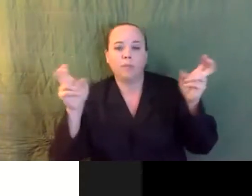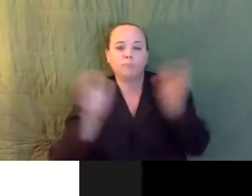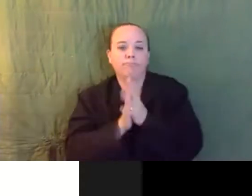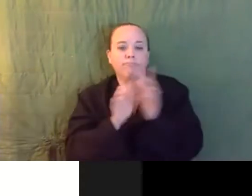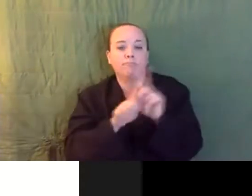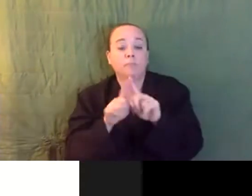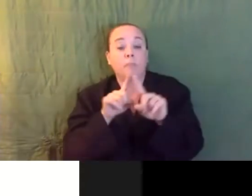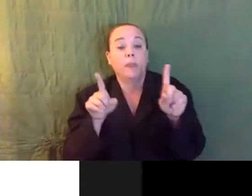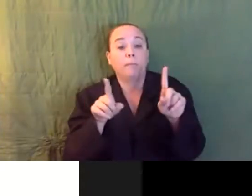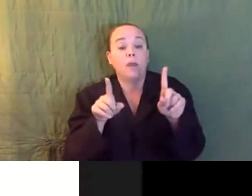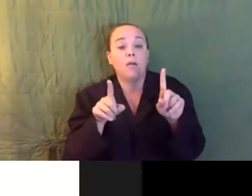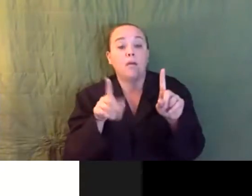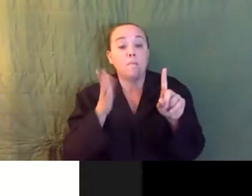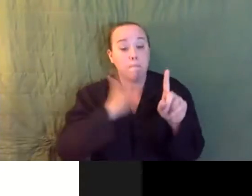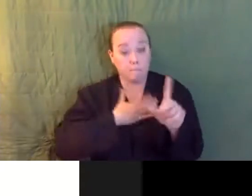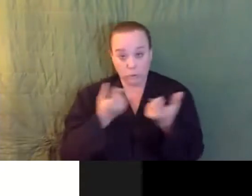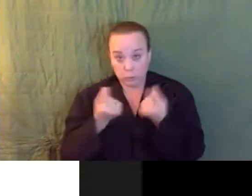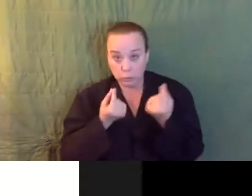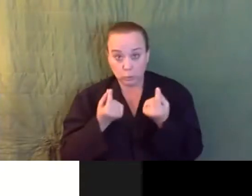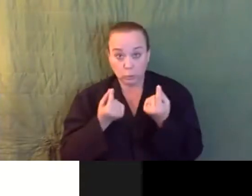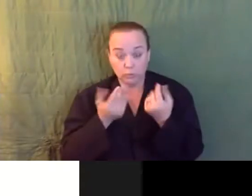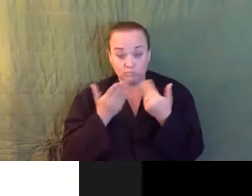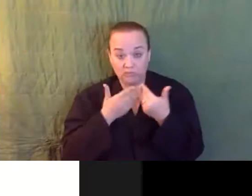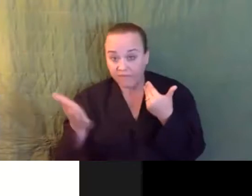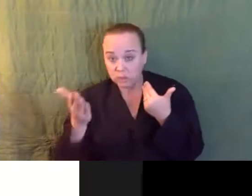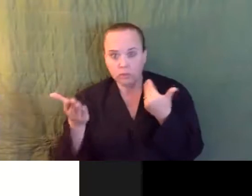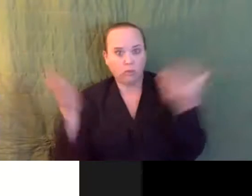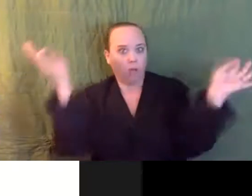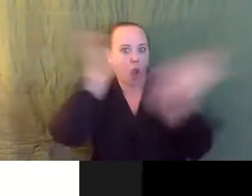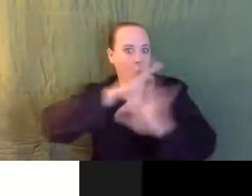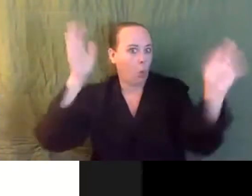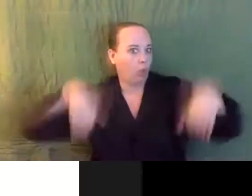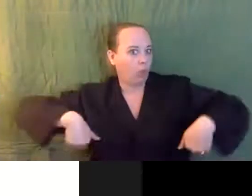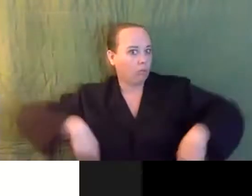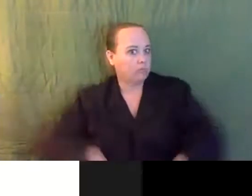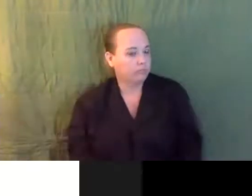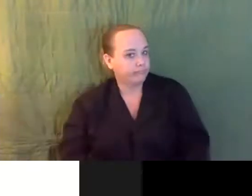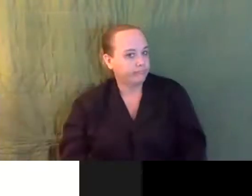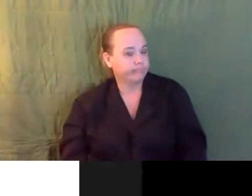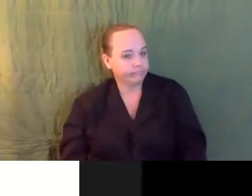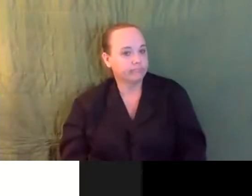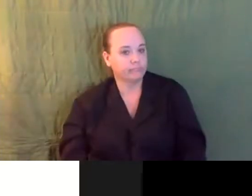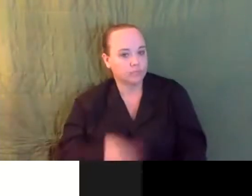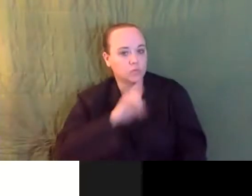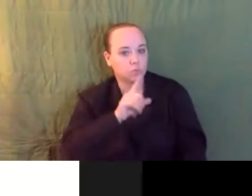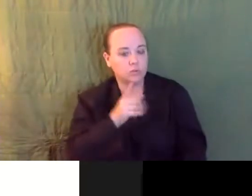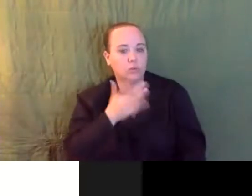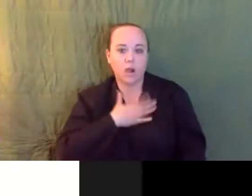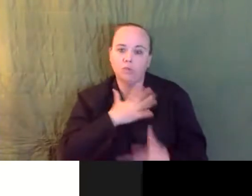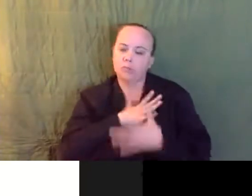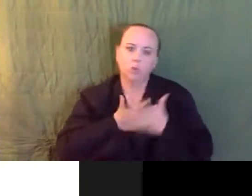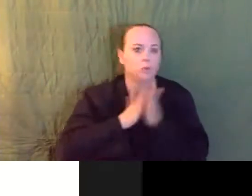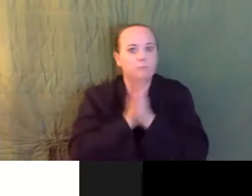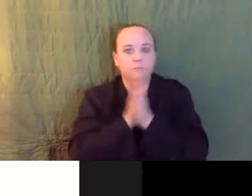In terms of what I'm doing afterward, I have no clue. I'm passionate about organizing.